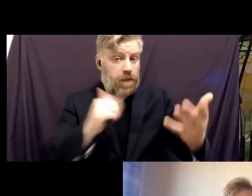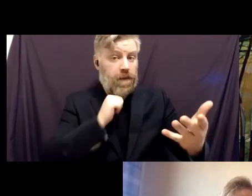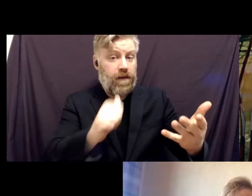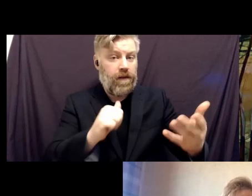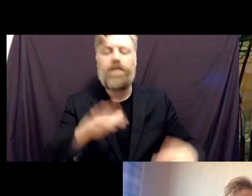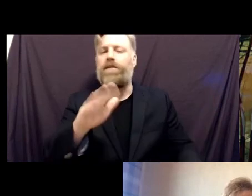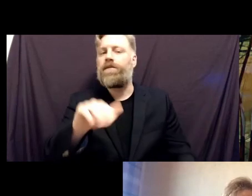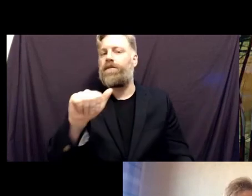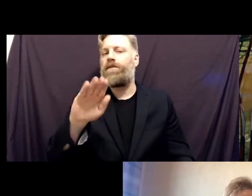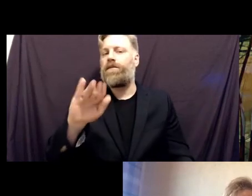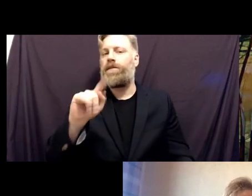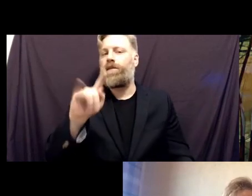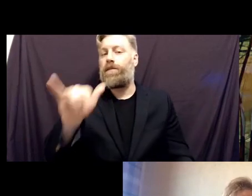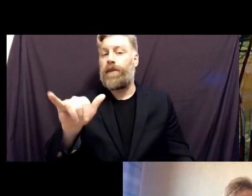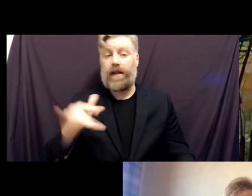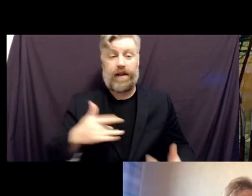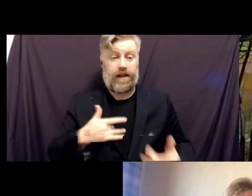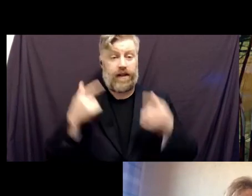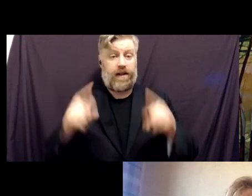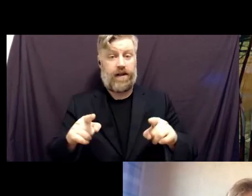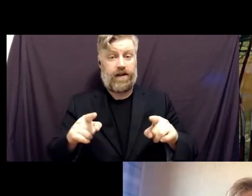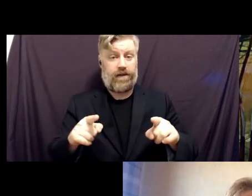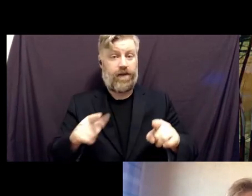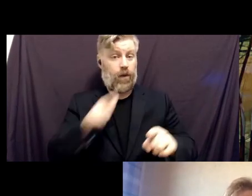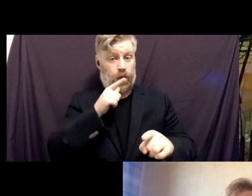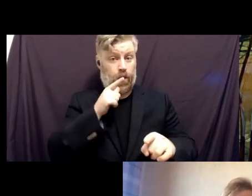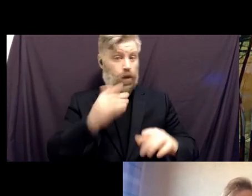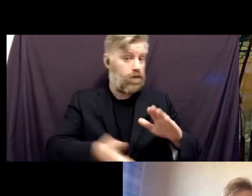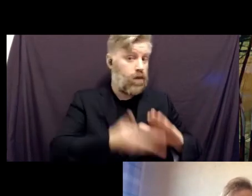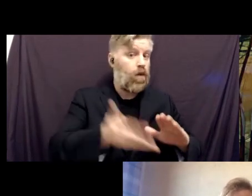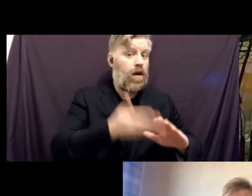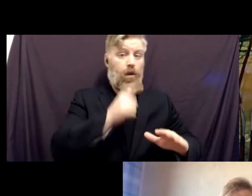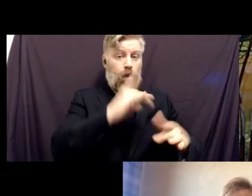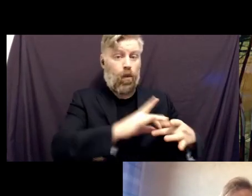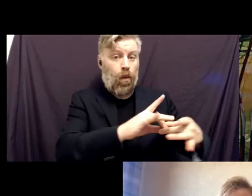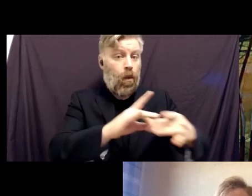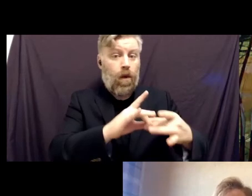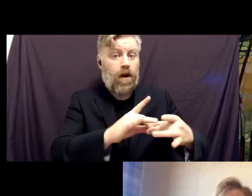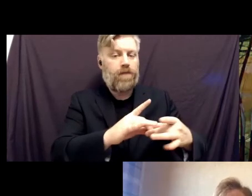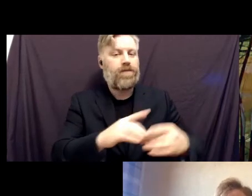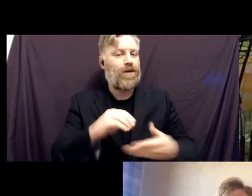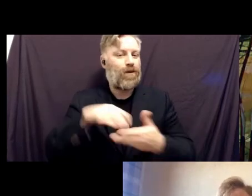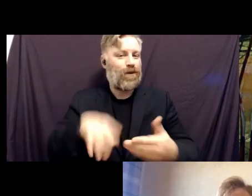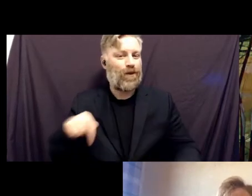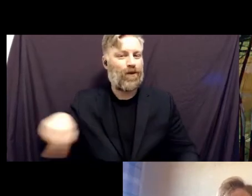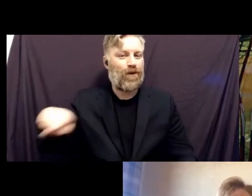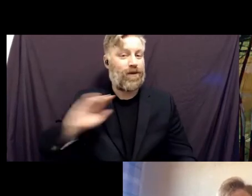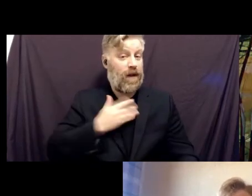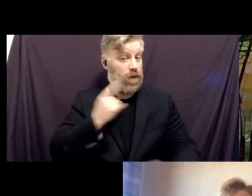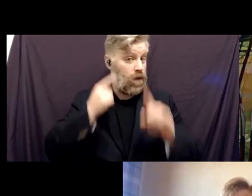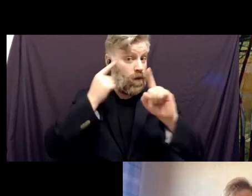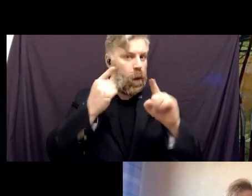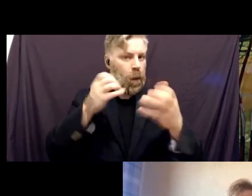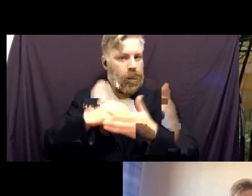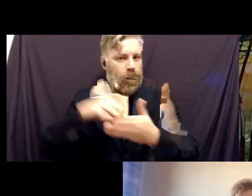is coordinated and run by students in our program. And our goal is that they learn about all of the amazing things